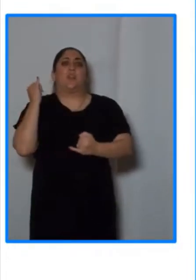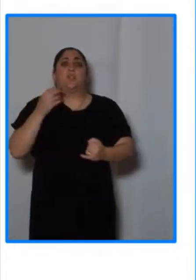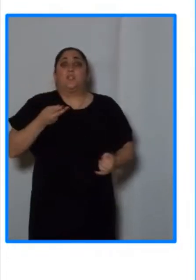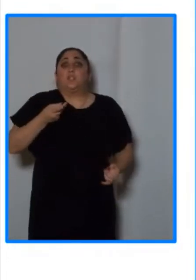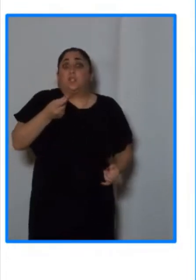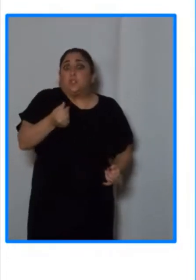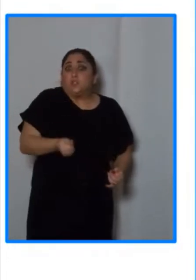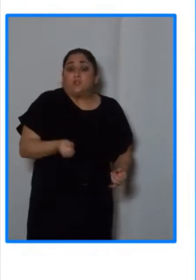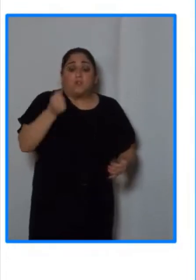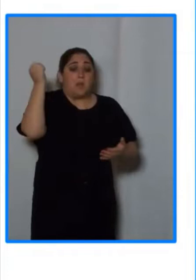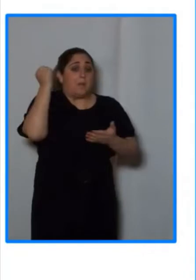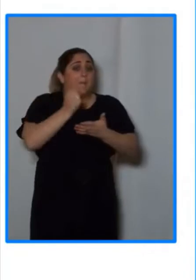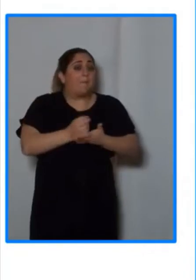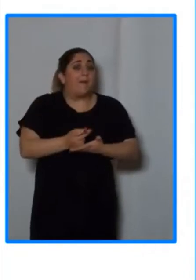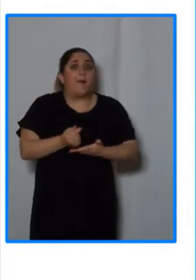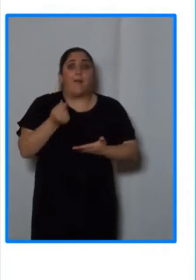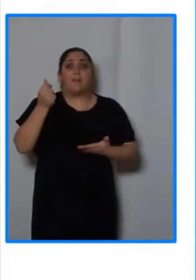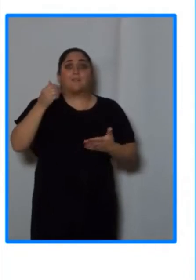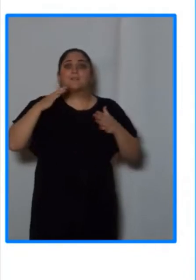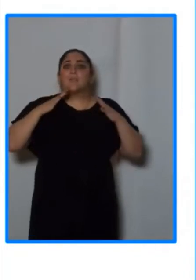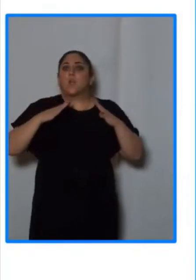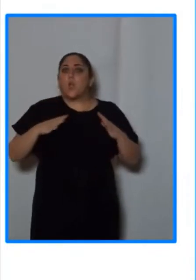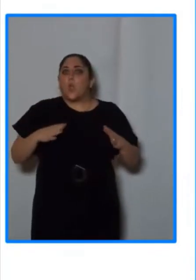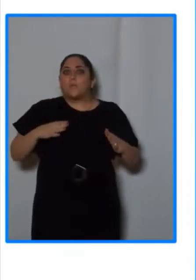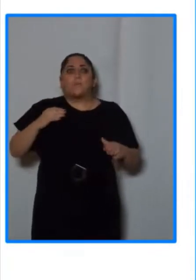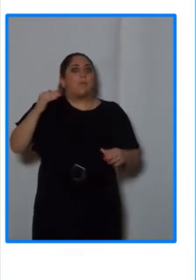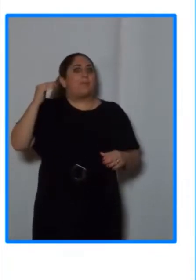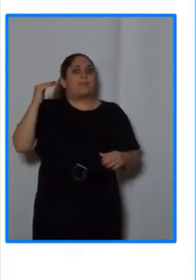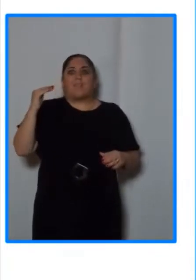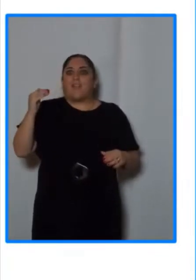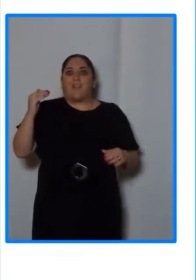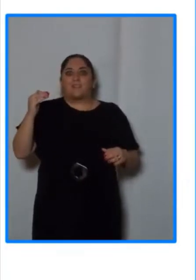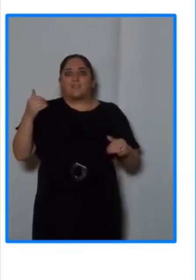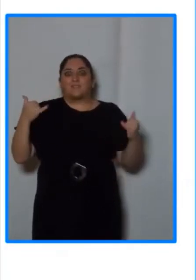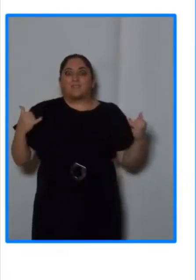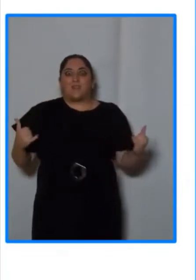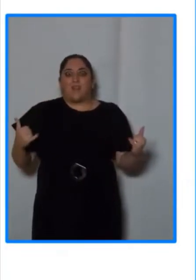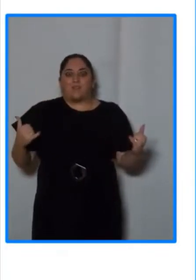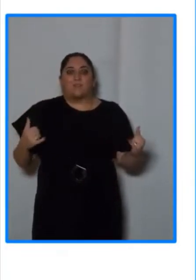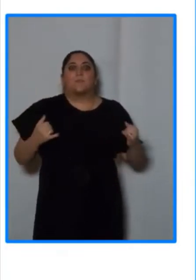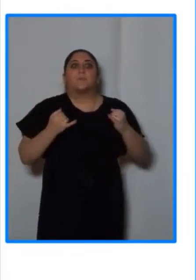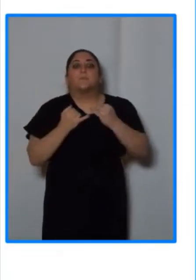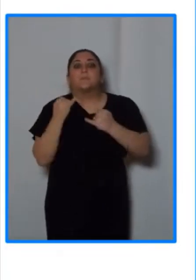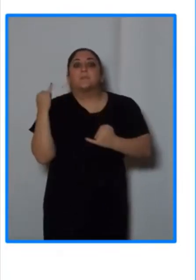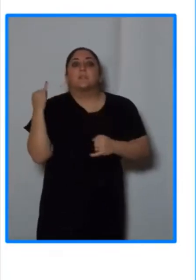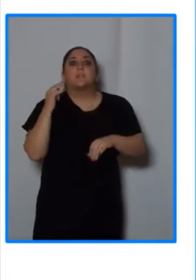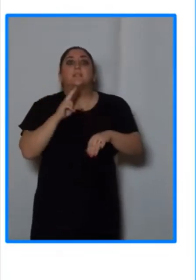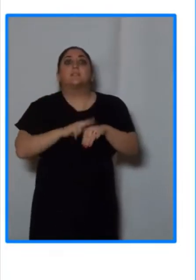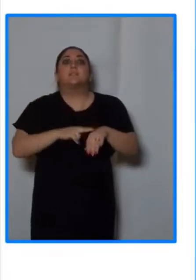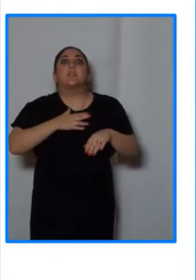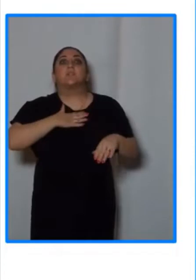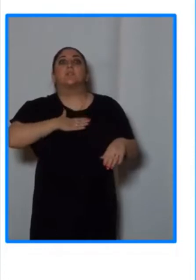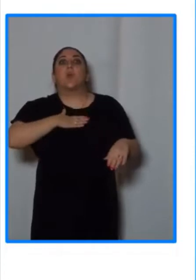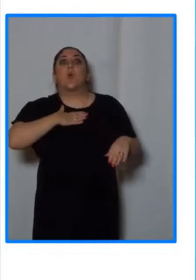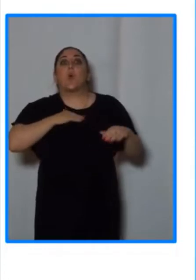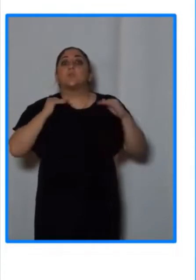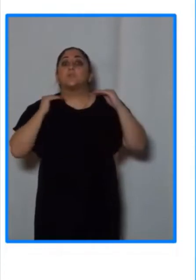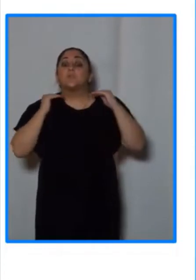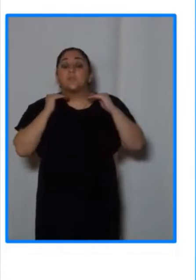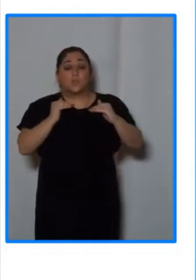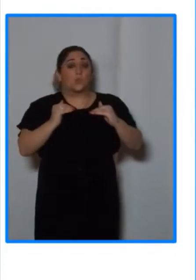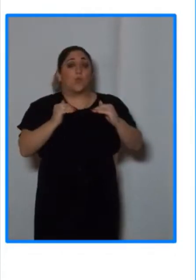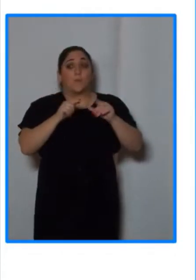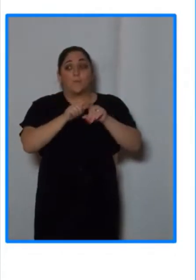shopping. And you can do that from the comfort of your own sofa. Internet can be the place where you can feel truly equal with